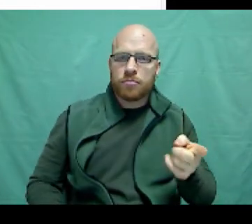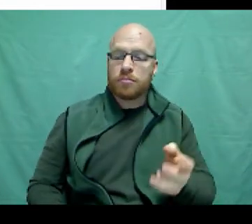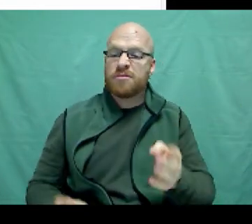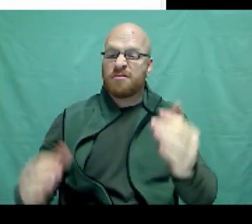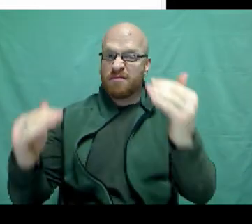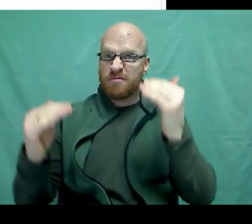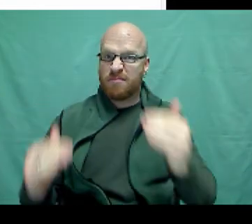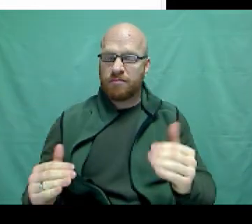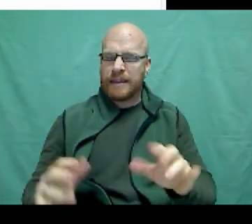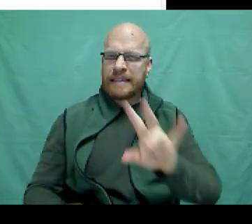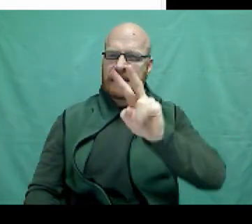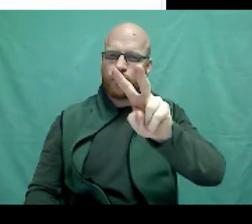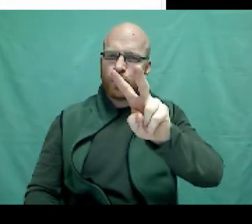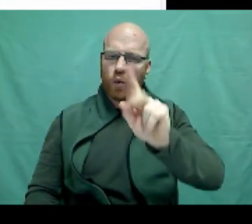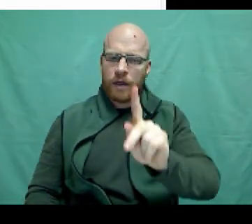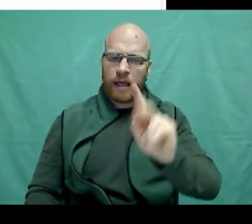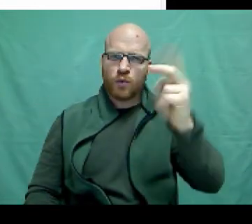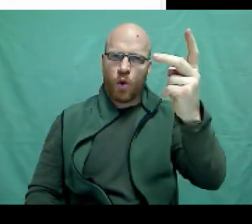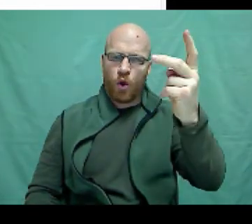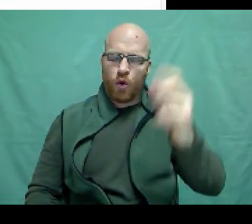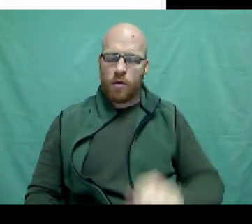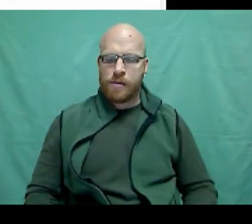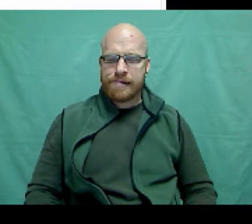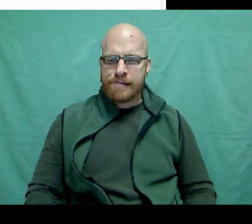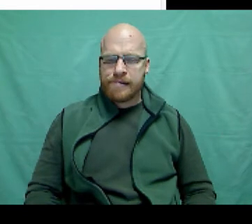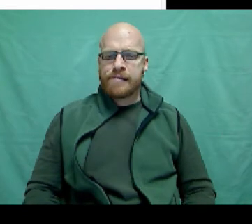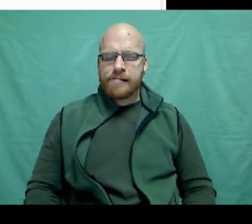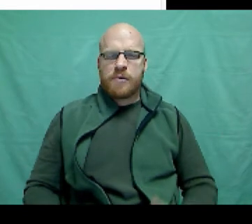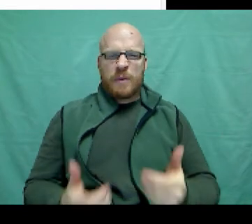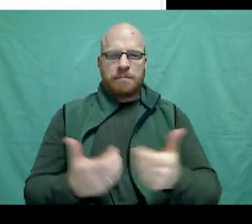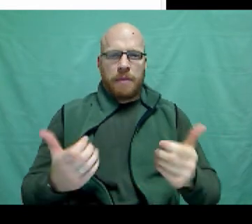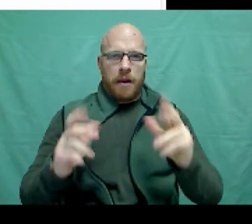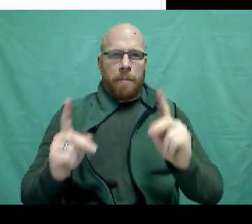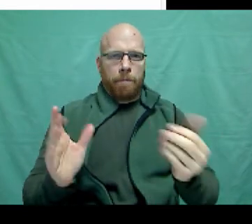The answer is 4m. Now, have 72k squared.